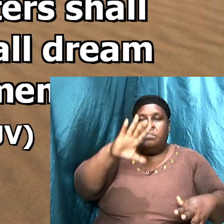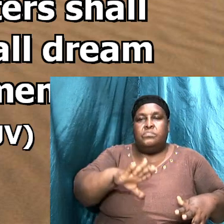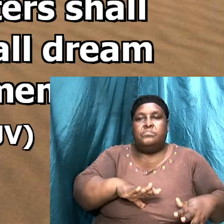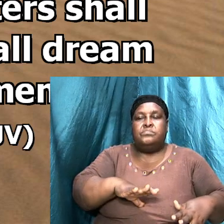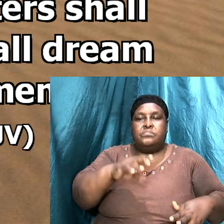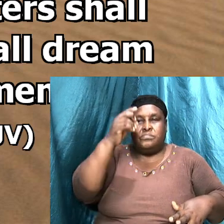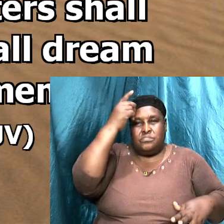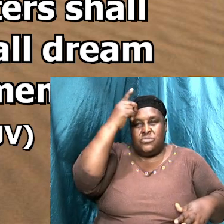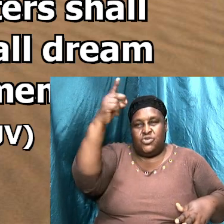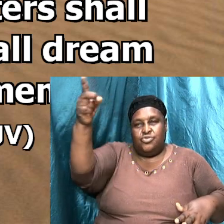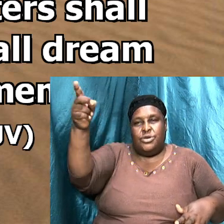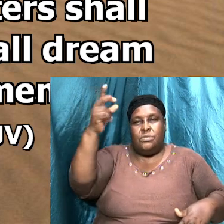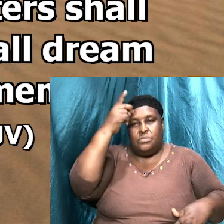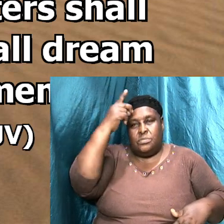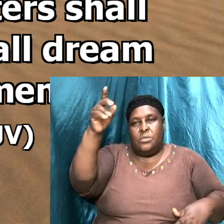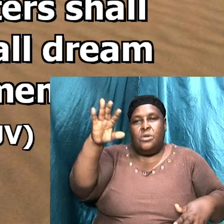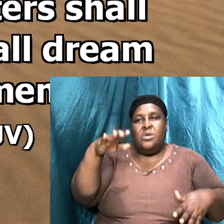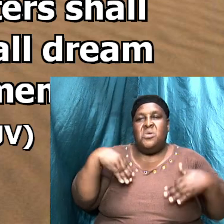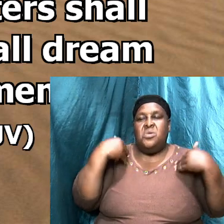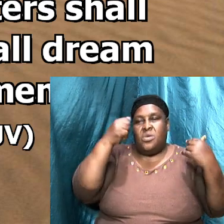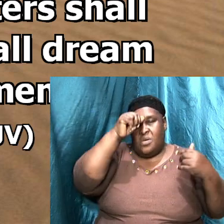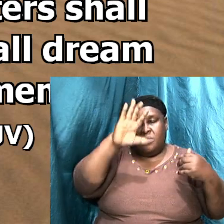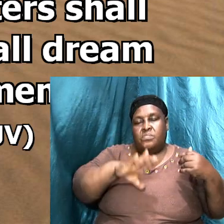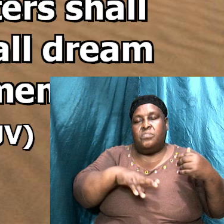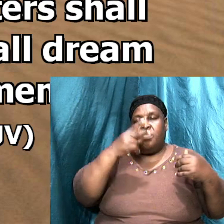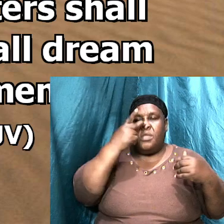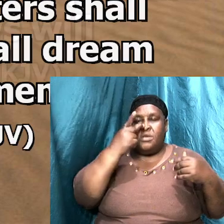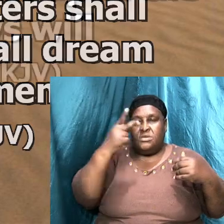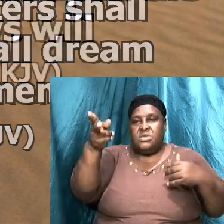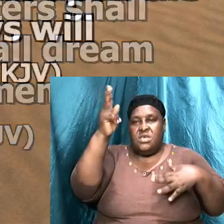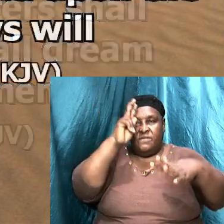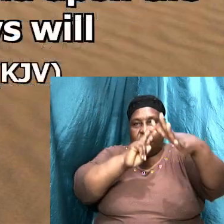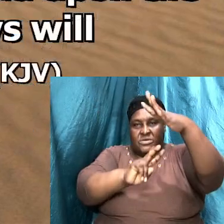dream dreams your young men shall see visions